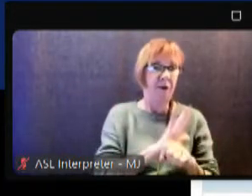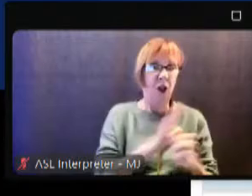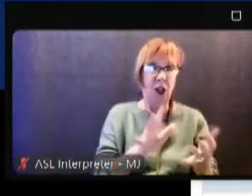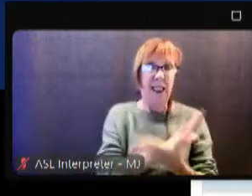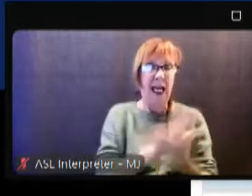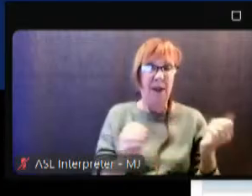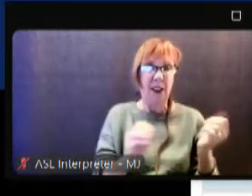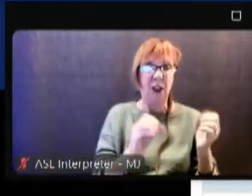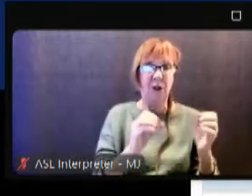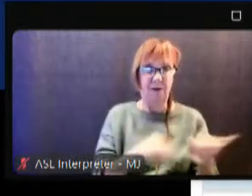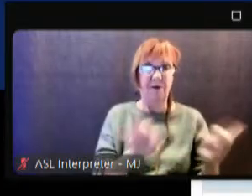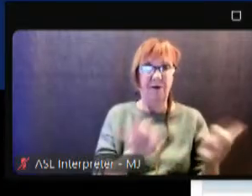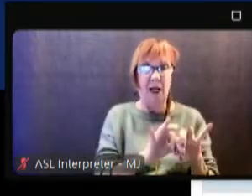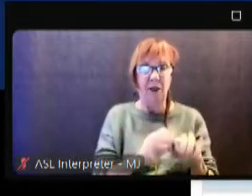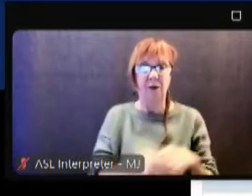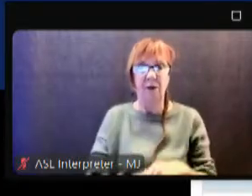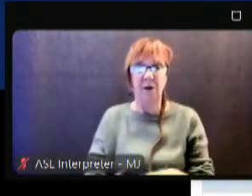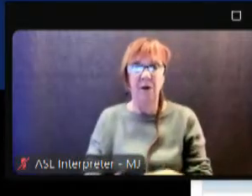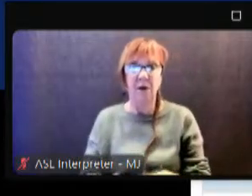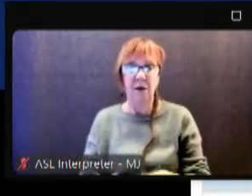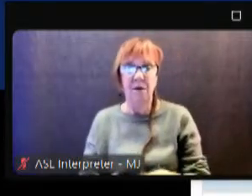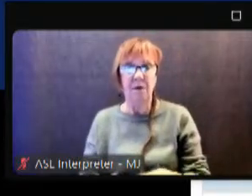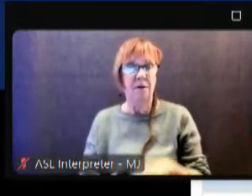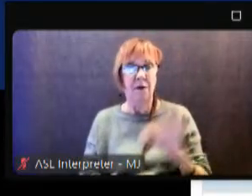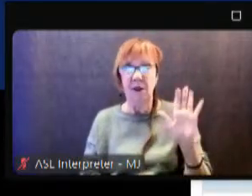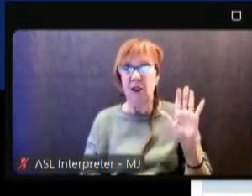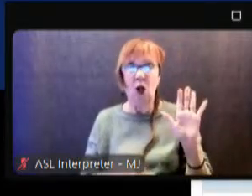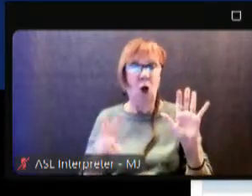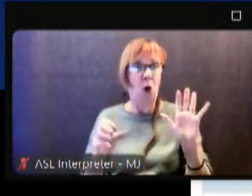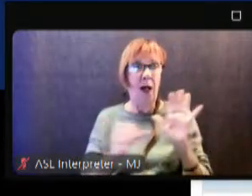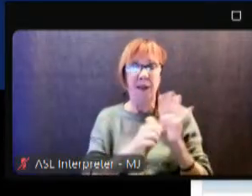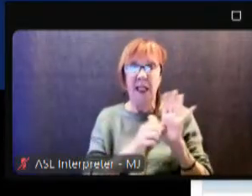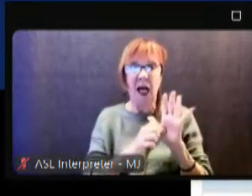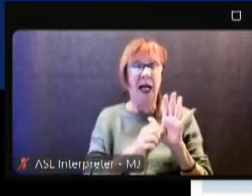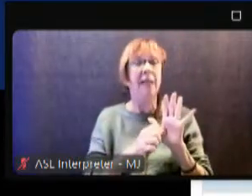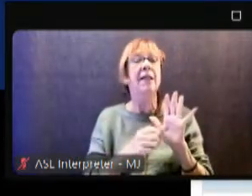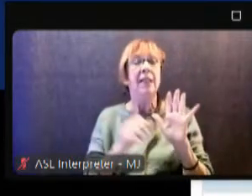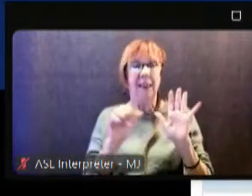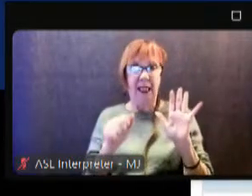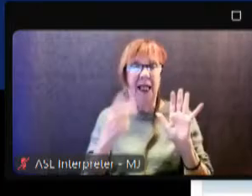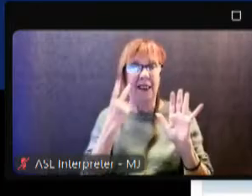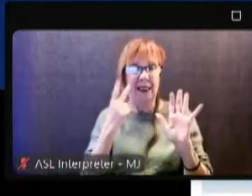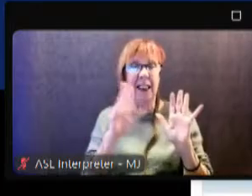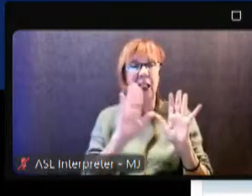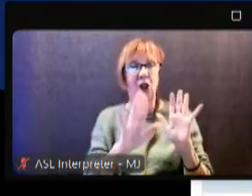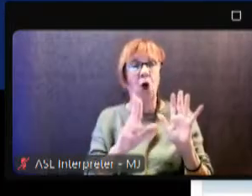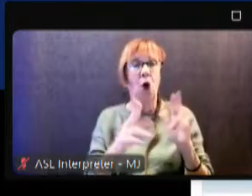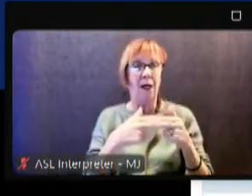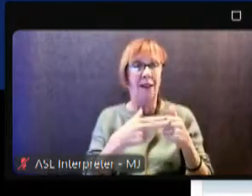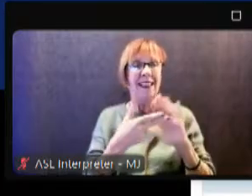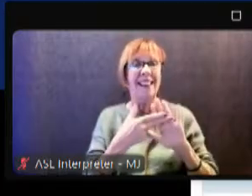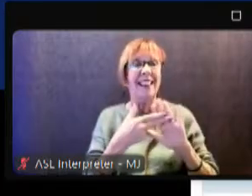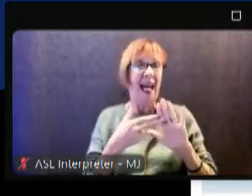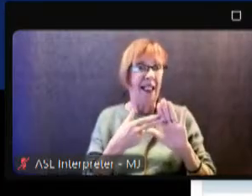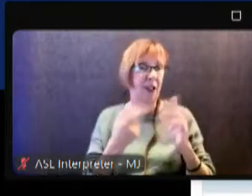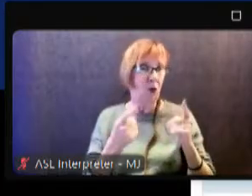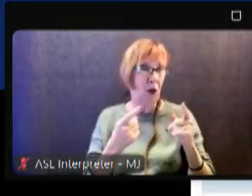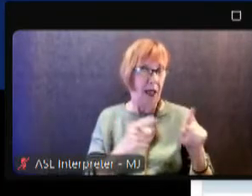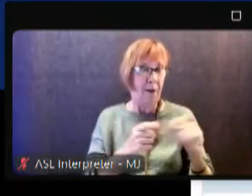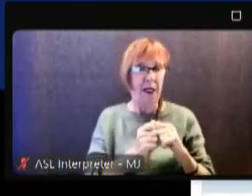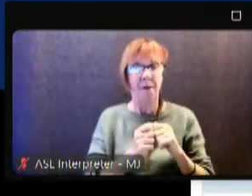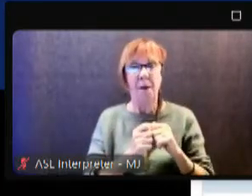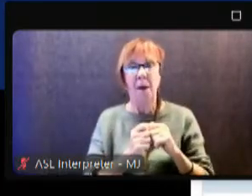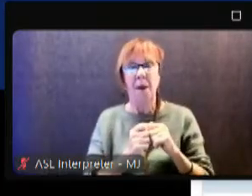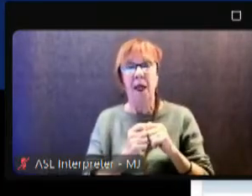So you can visit the website, very easily get to your status. Now, some of you may have had your